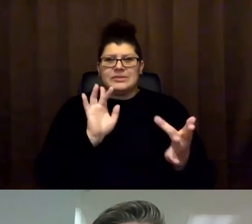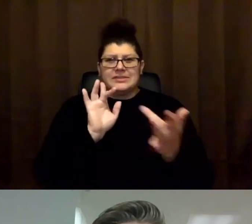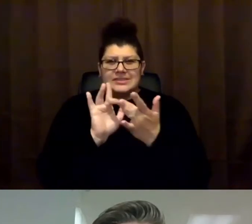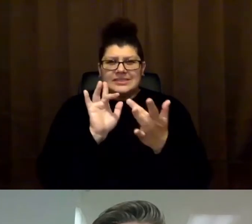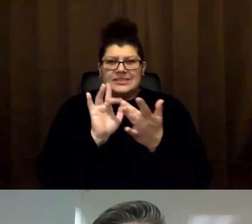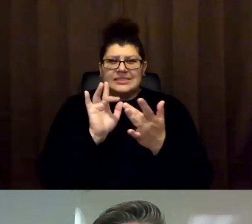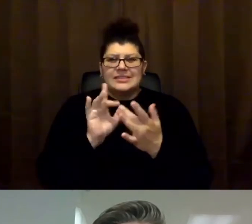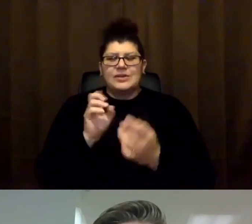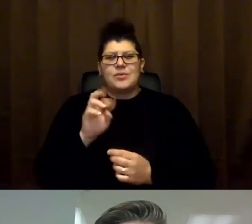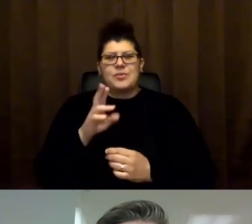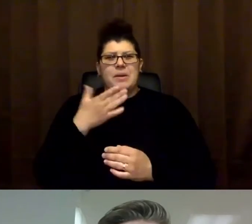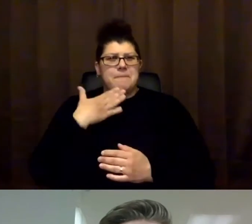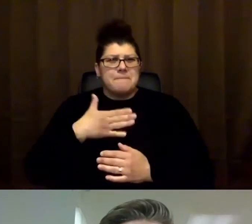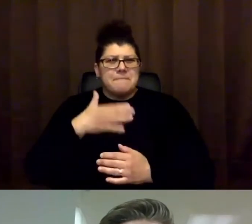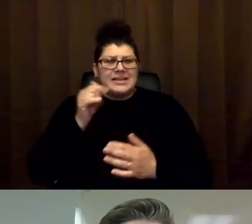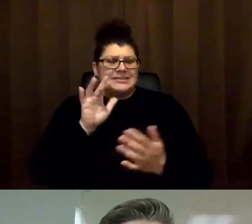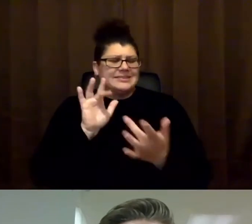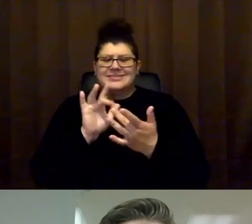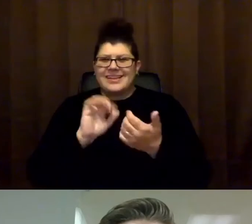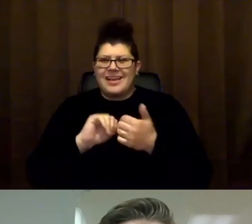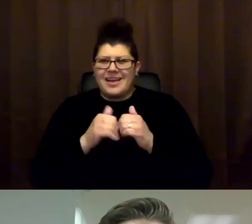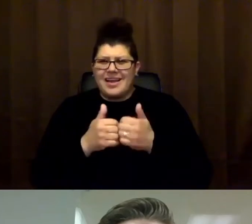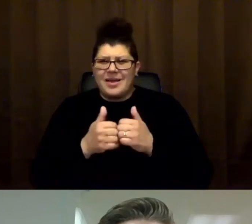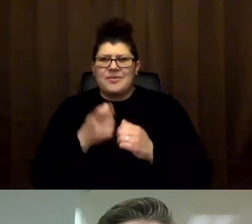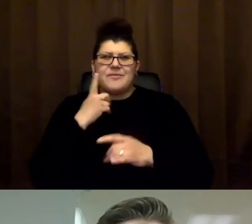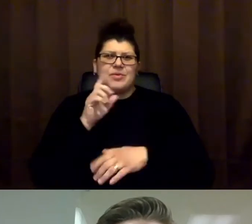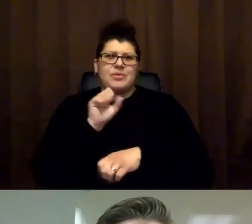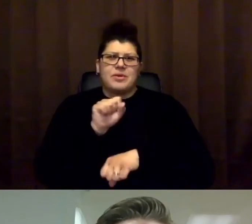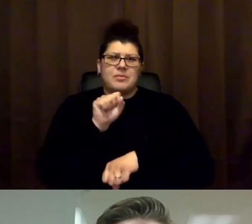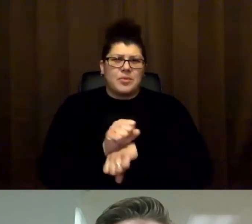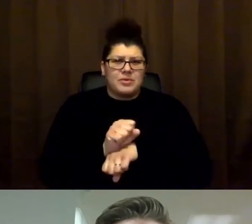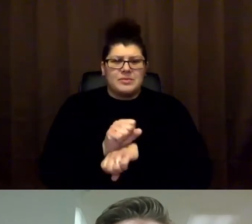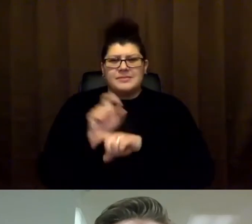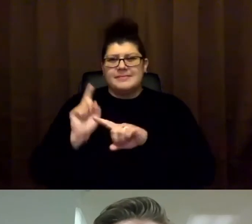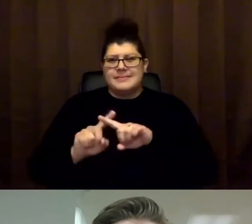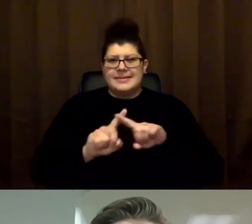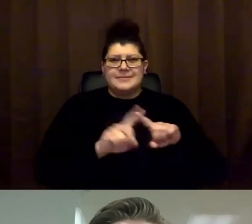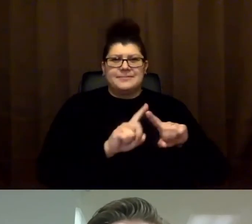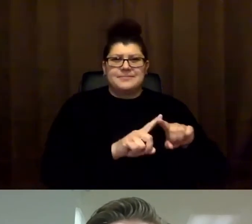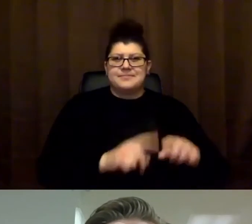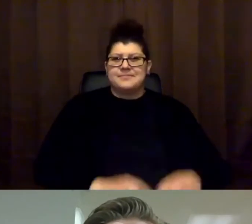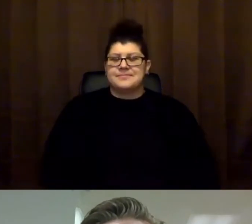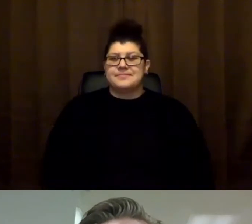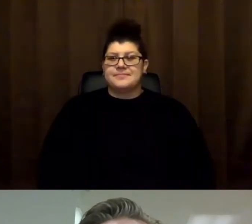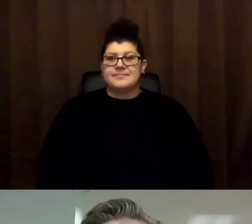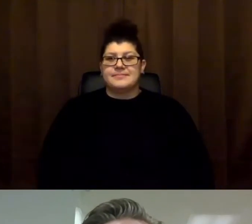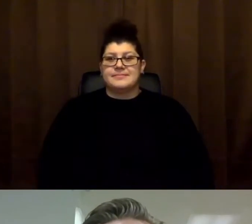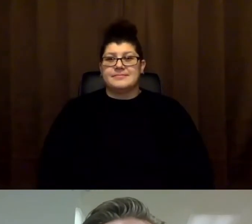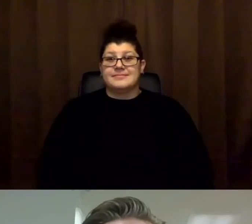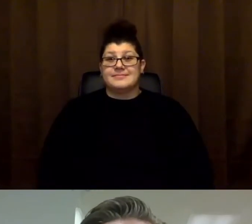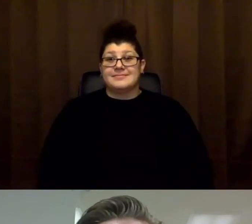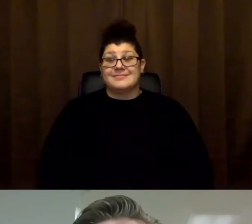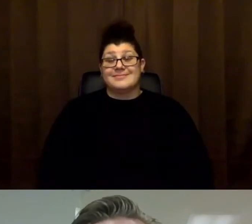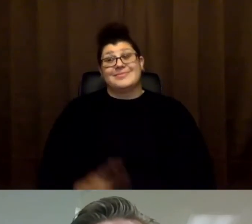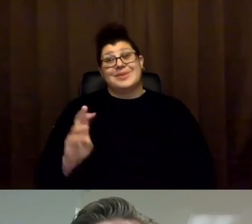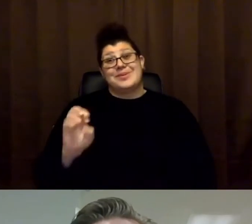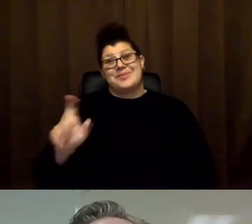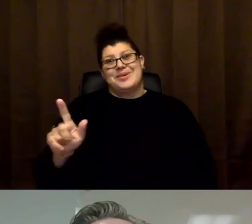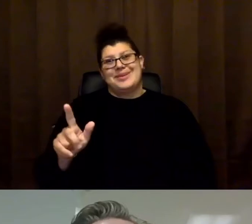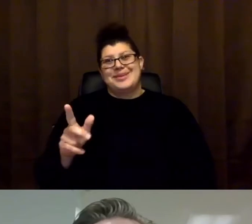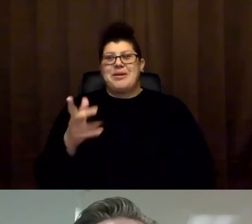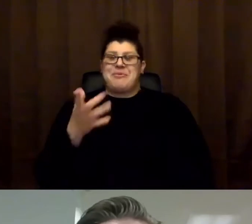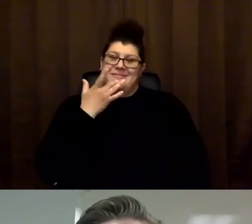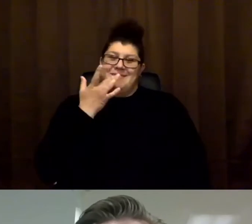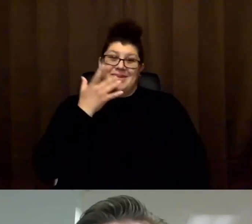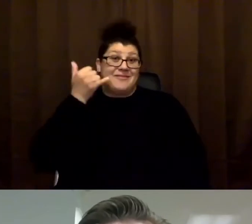What's the best way to reach you and get, appointments and so forth for equipment or service? well, being old-fashioned, I still like a phone call,